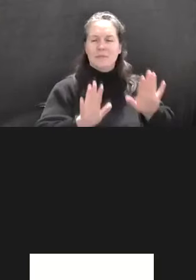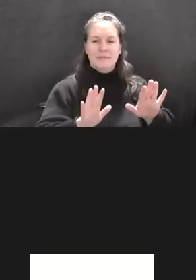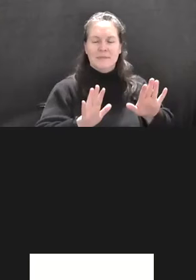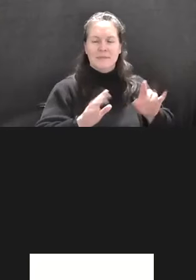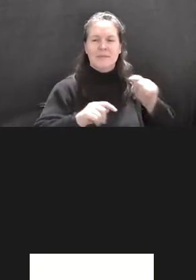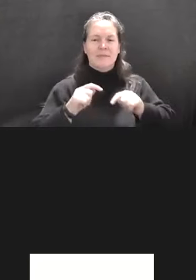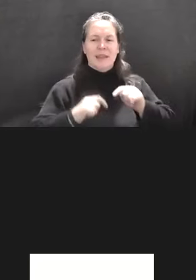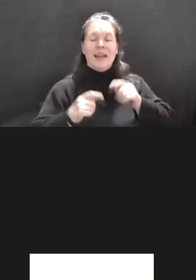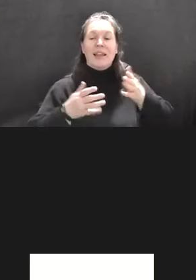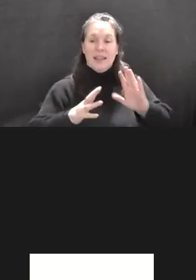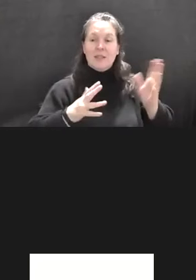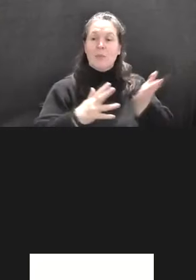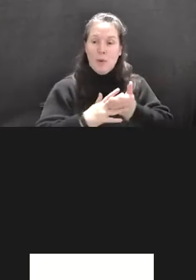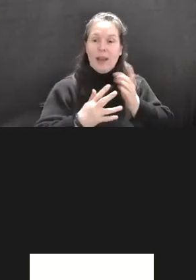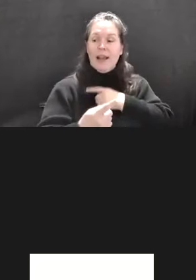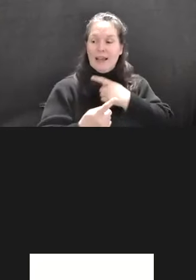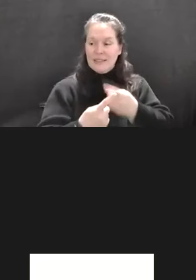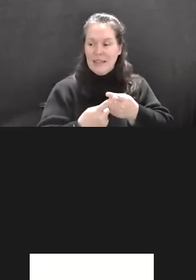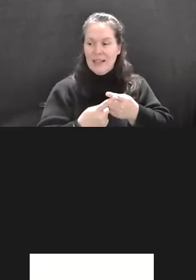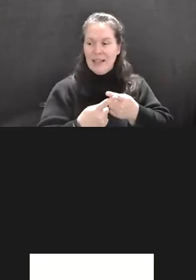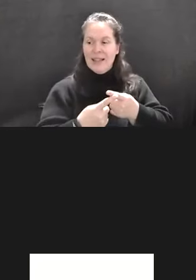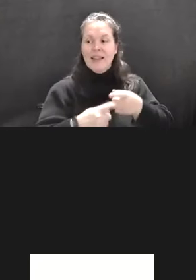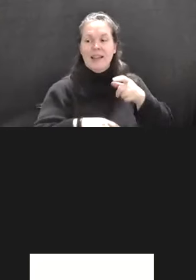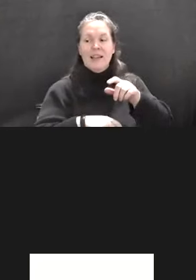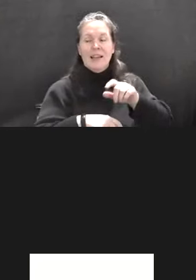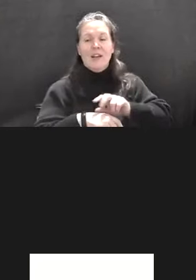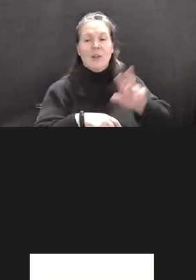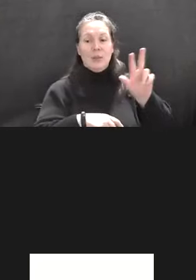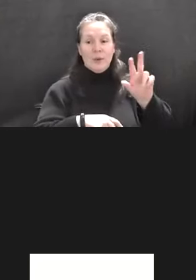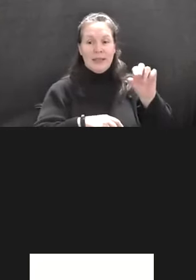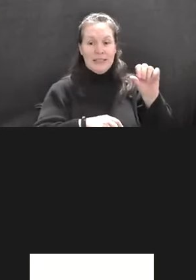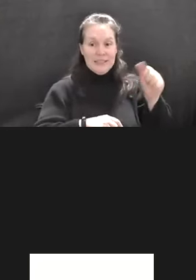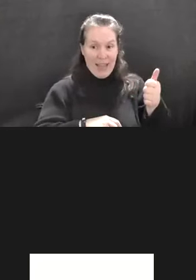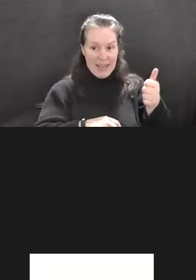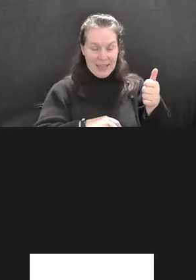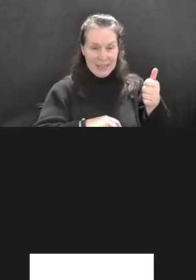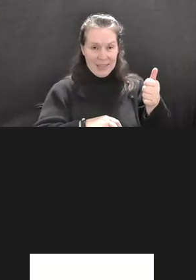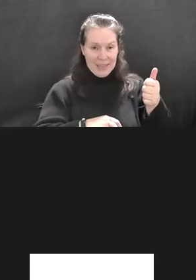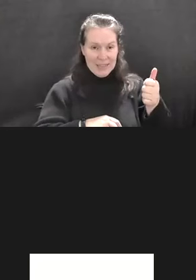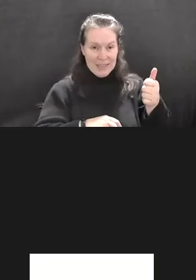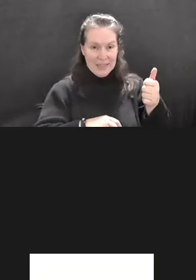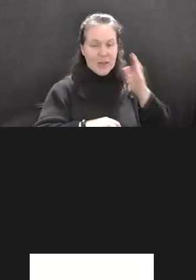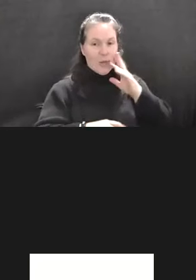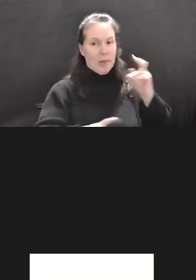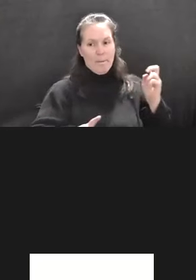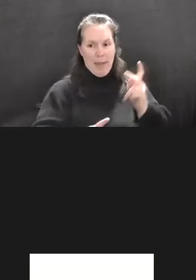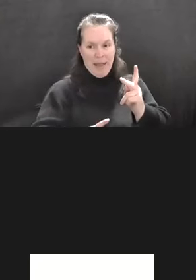let's take a break until 10 after. So at 3:10, we'll return